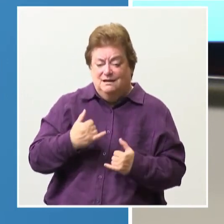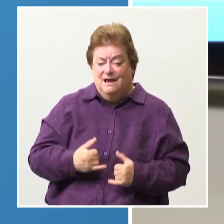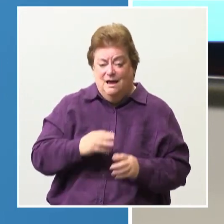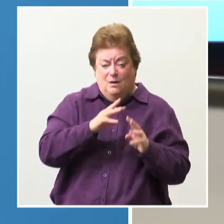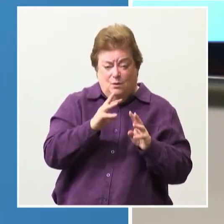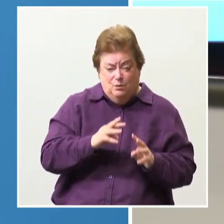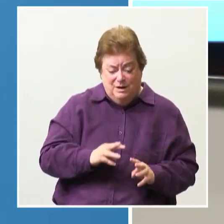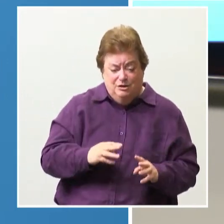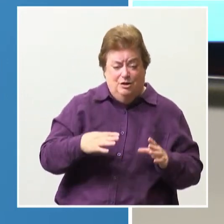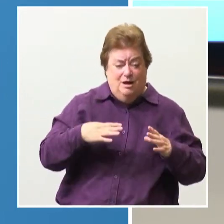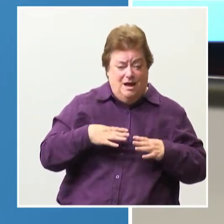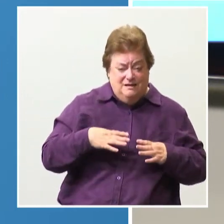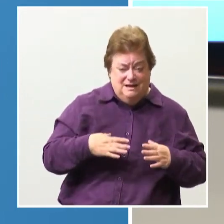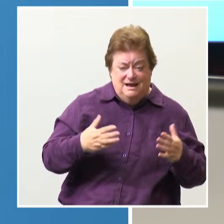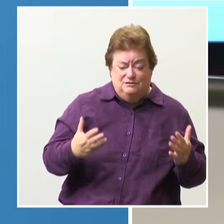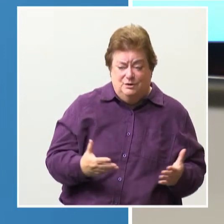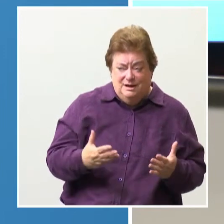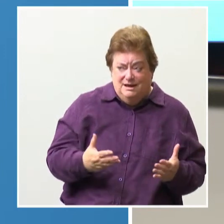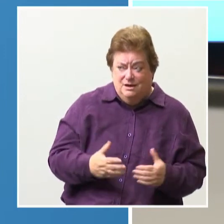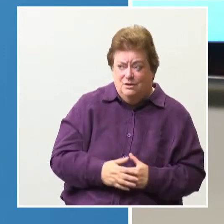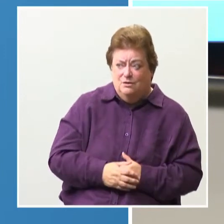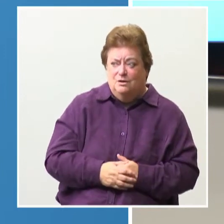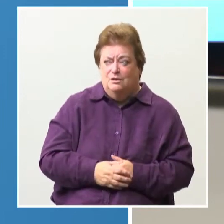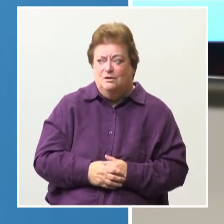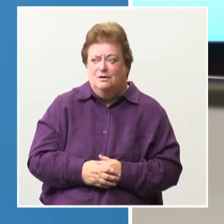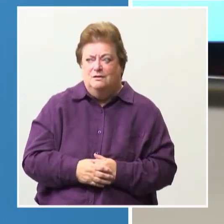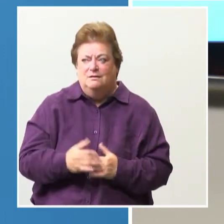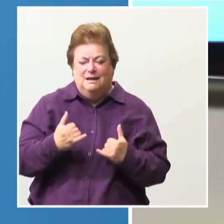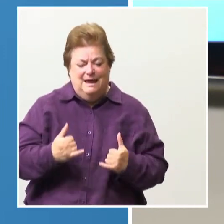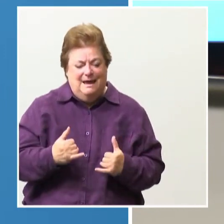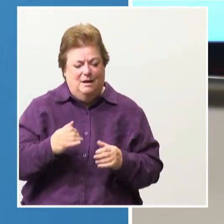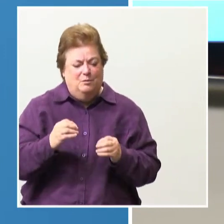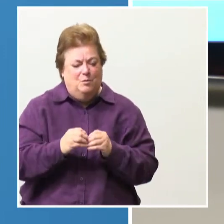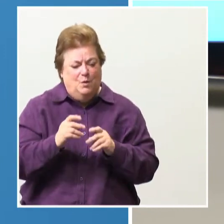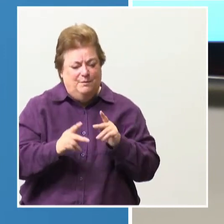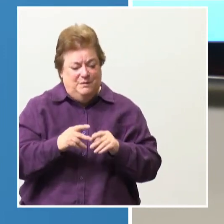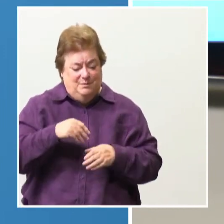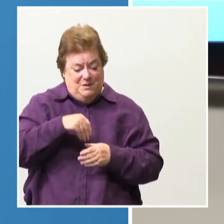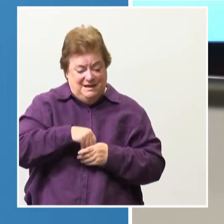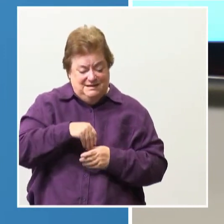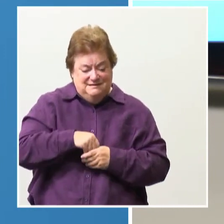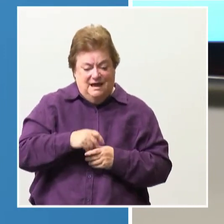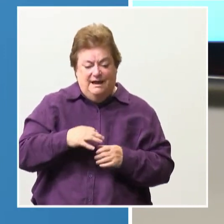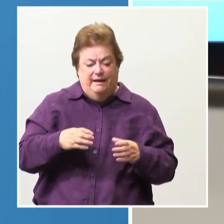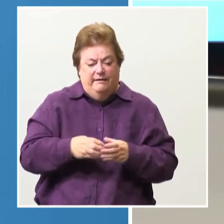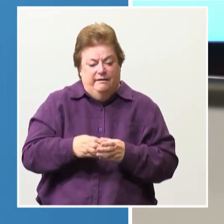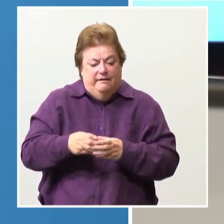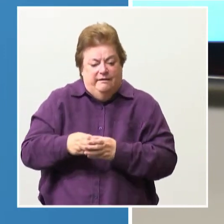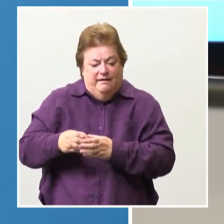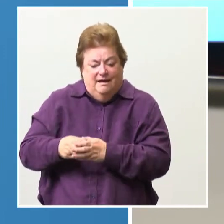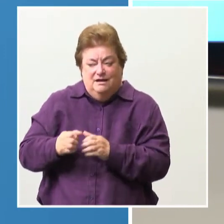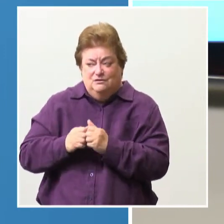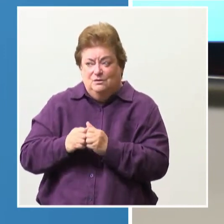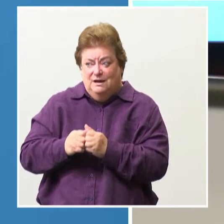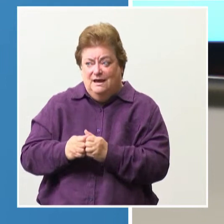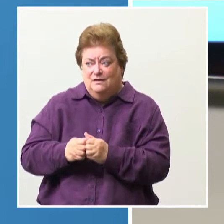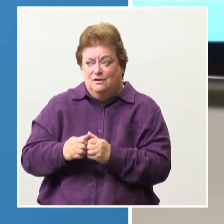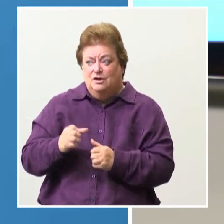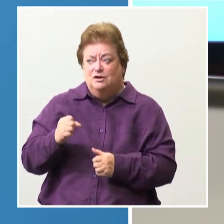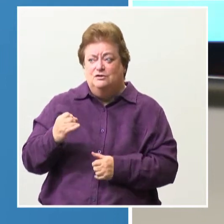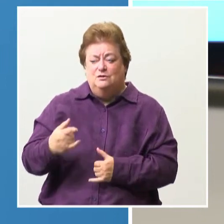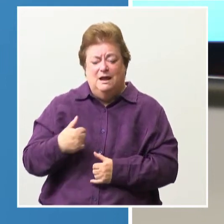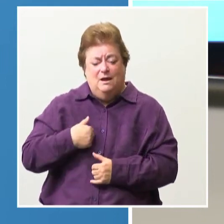and the holidays are upon us, where more people spend time indoors and gather together. So we now have a window